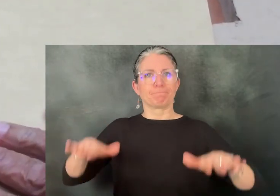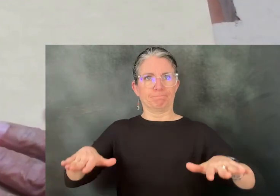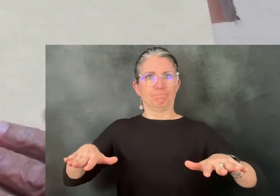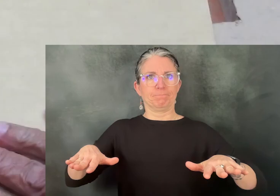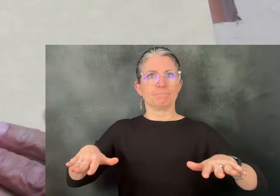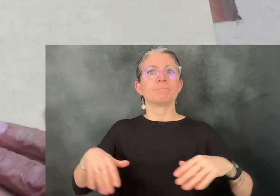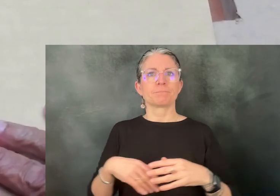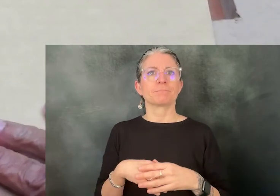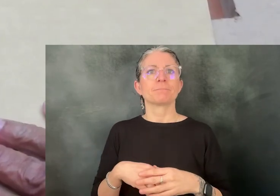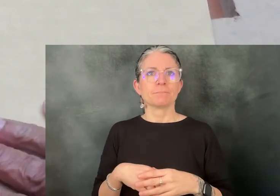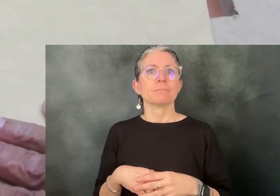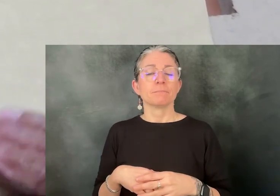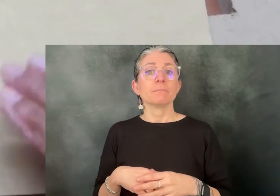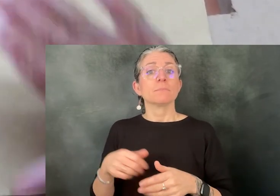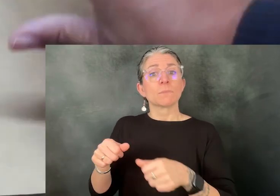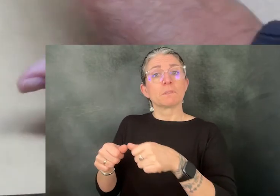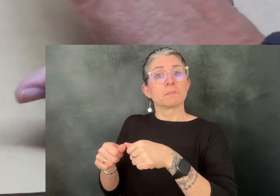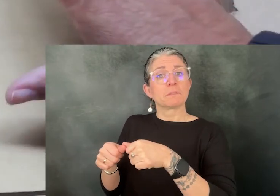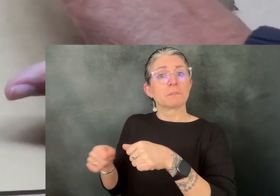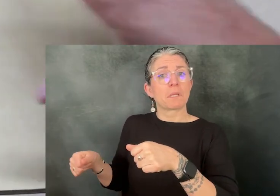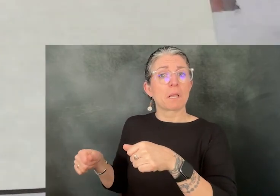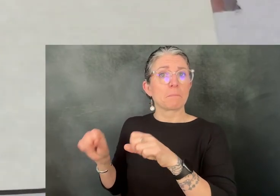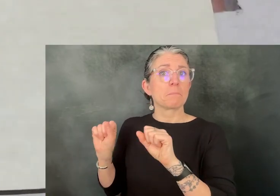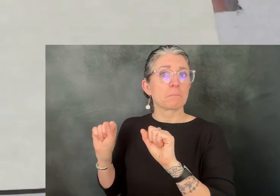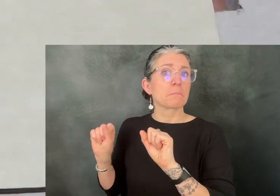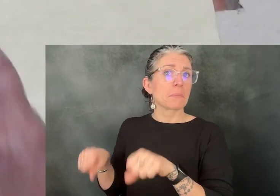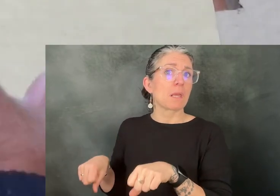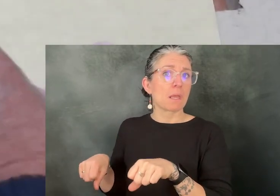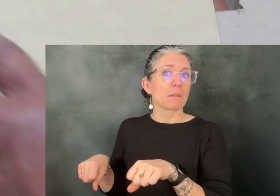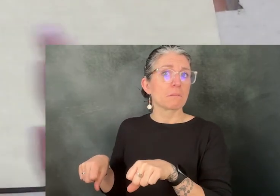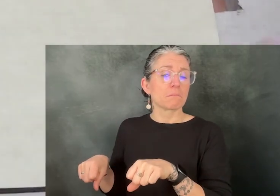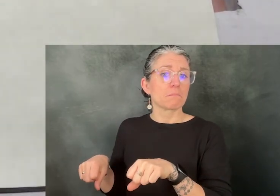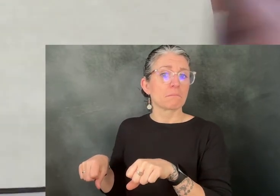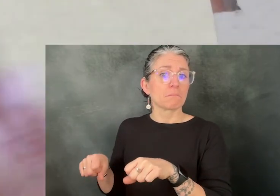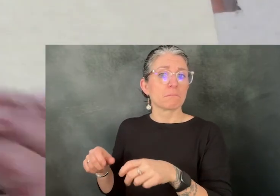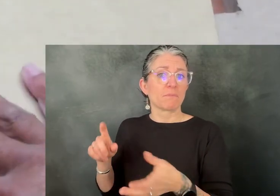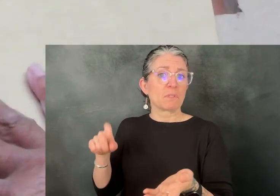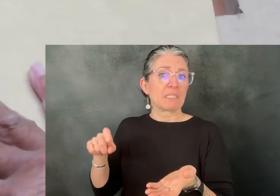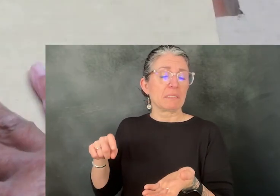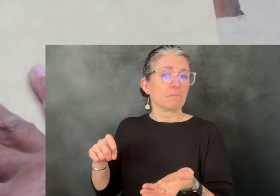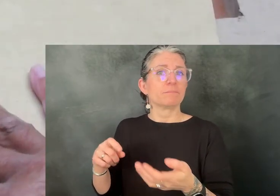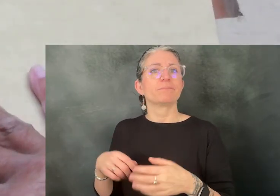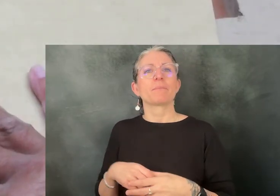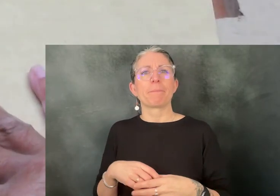of tape. But make certain that it's secure and it won't slide on you.